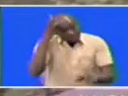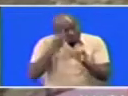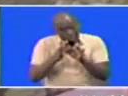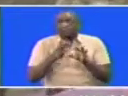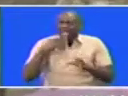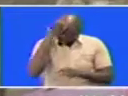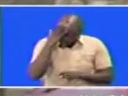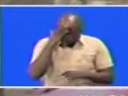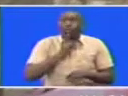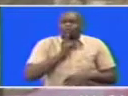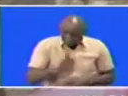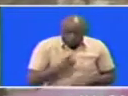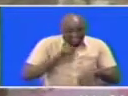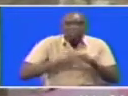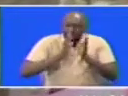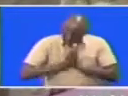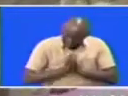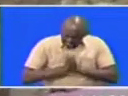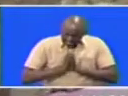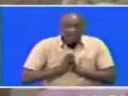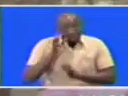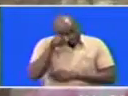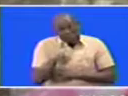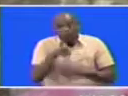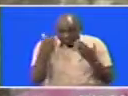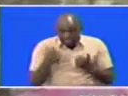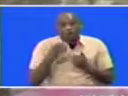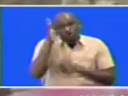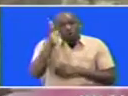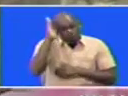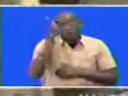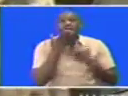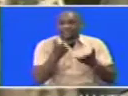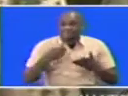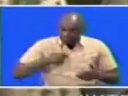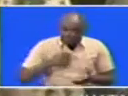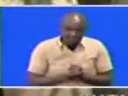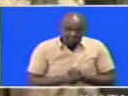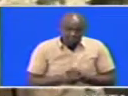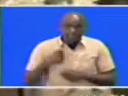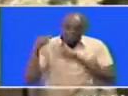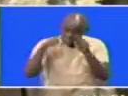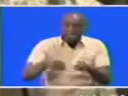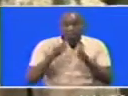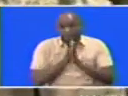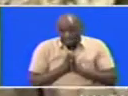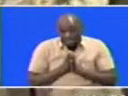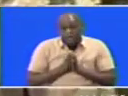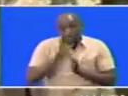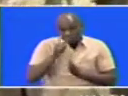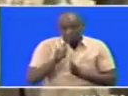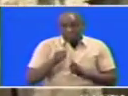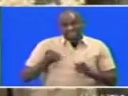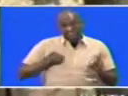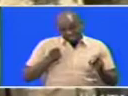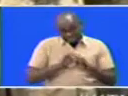sure when I come from here, I'll get that fee and go to learn. I come here to pray for my sister who